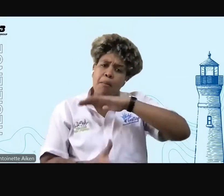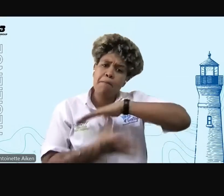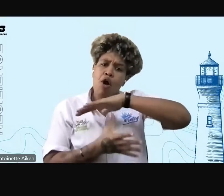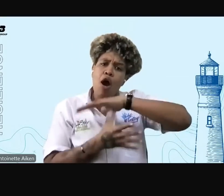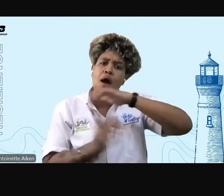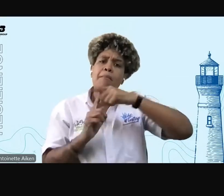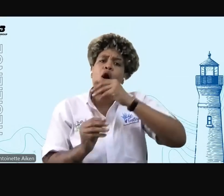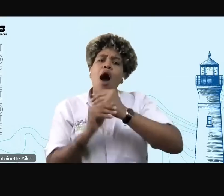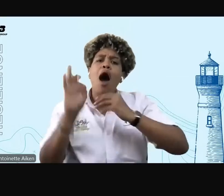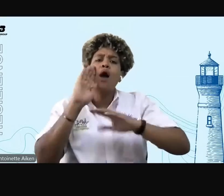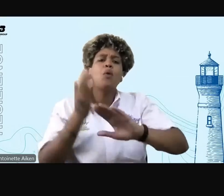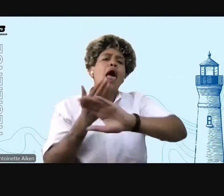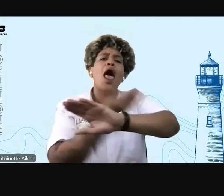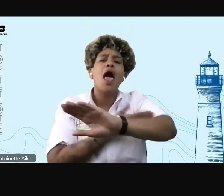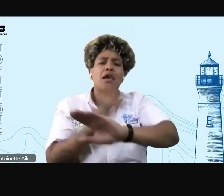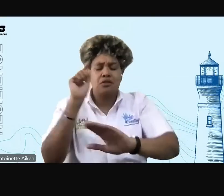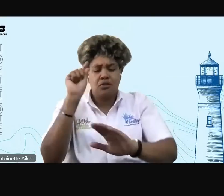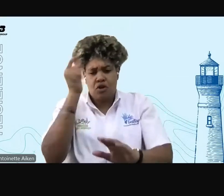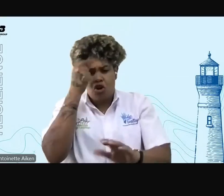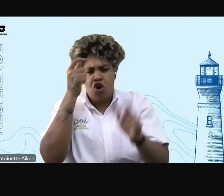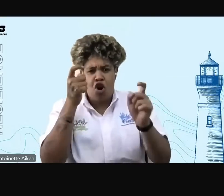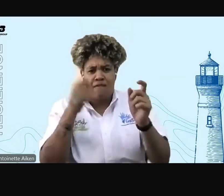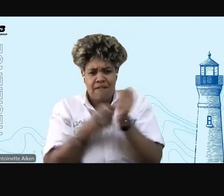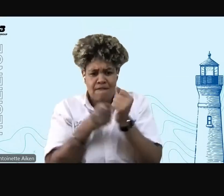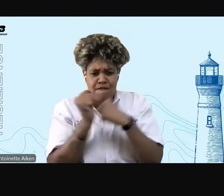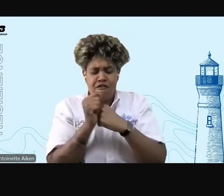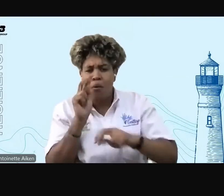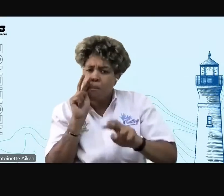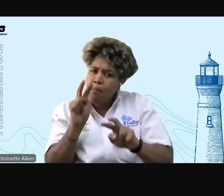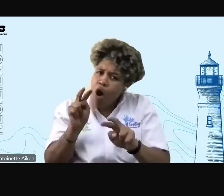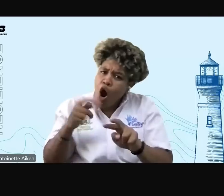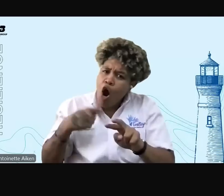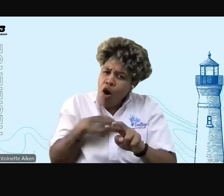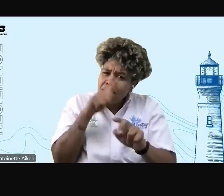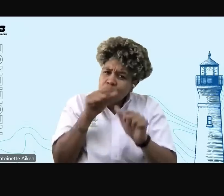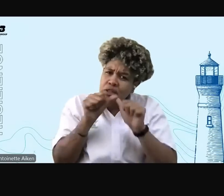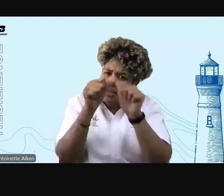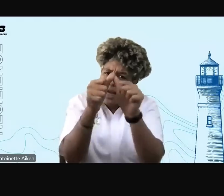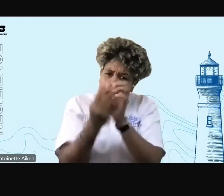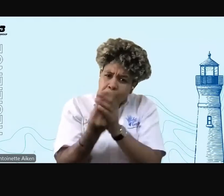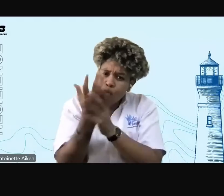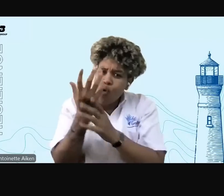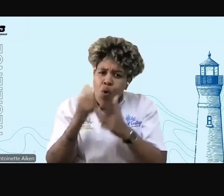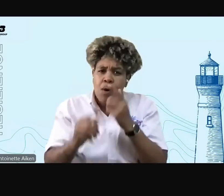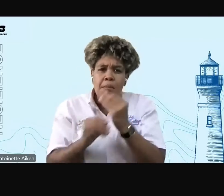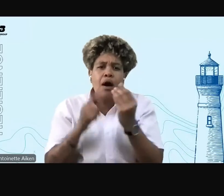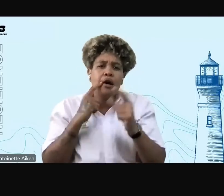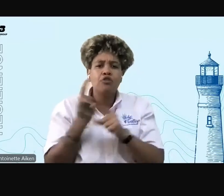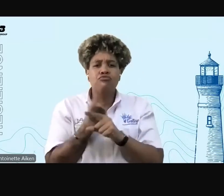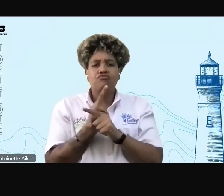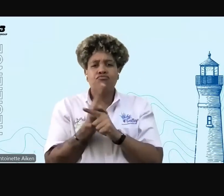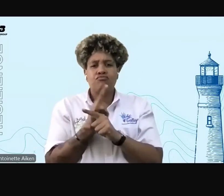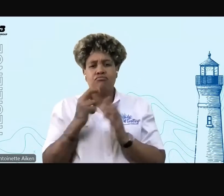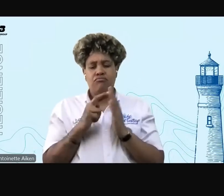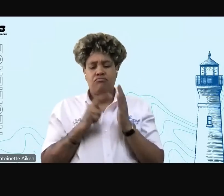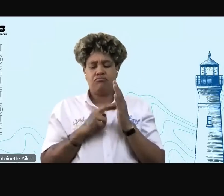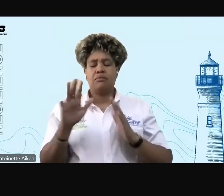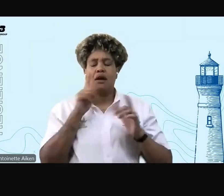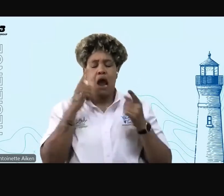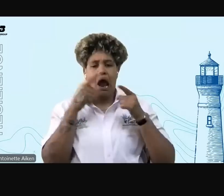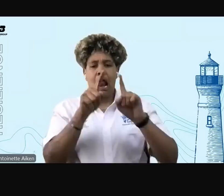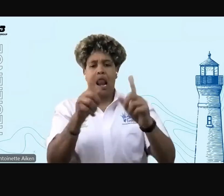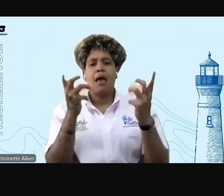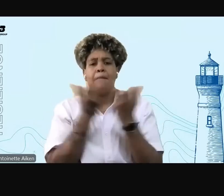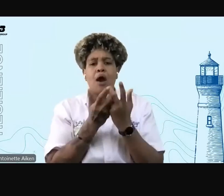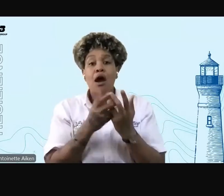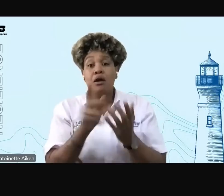to enhance the group's governance framework, positioning us for sustainable growth and regulatory alignment.